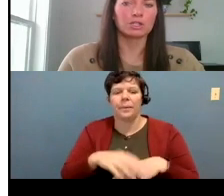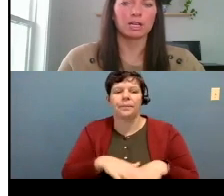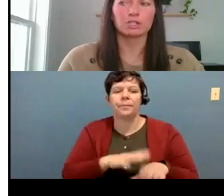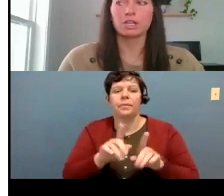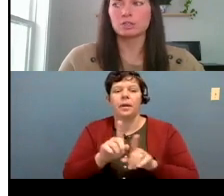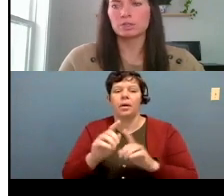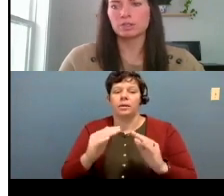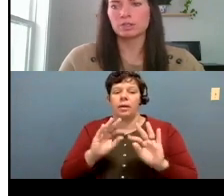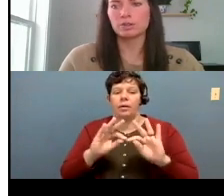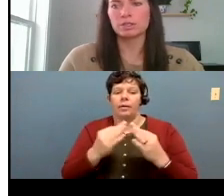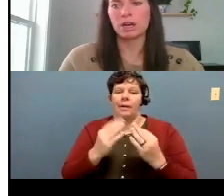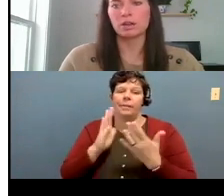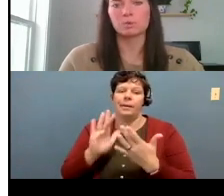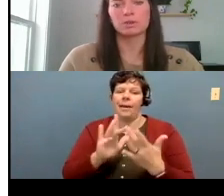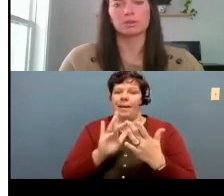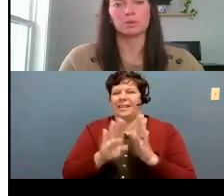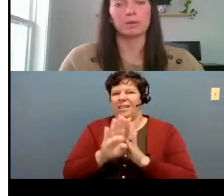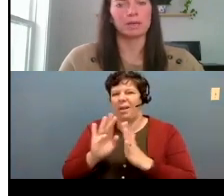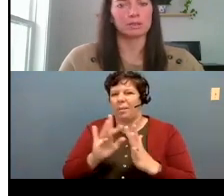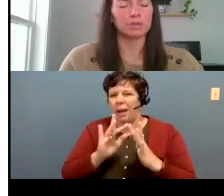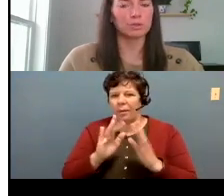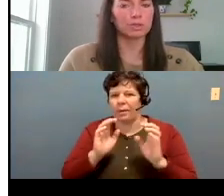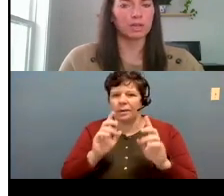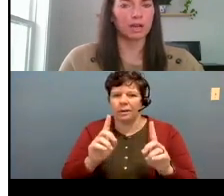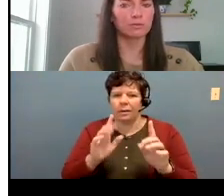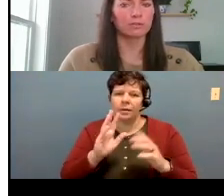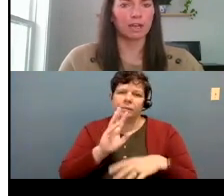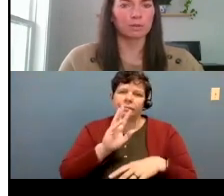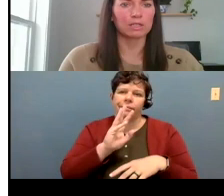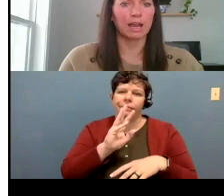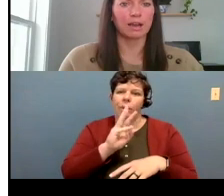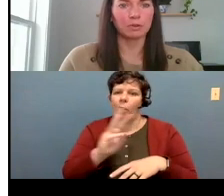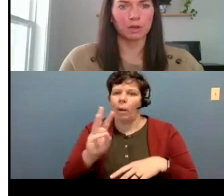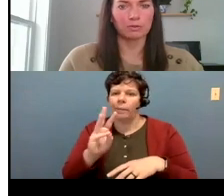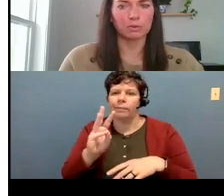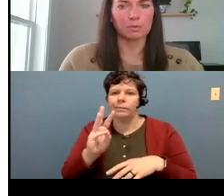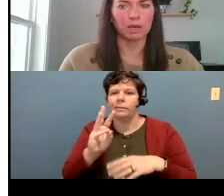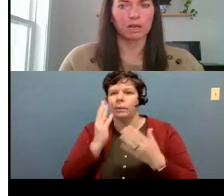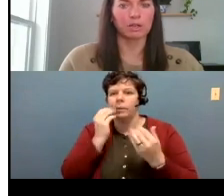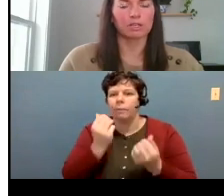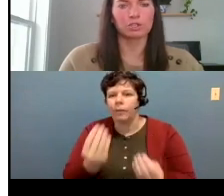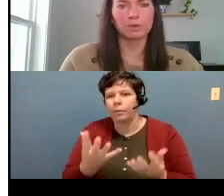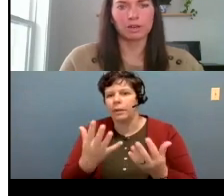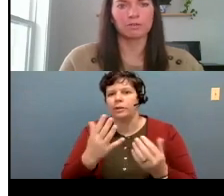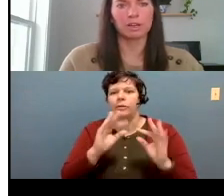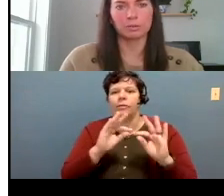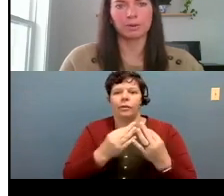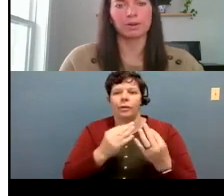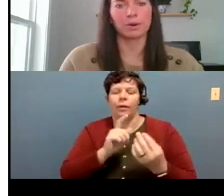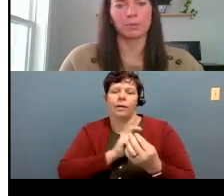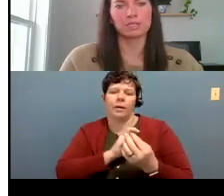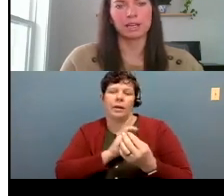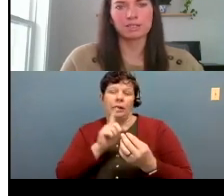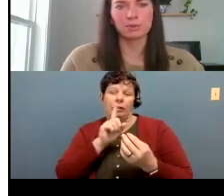outreach and education materials. This will include web-based resource guides for families and for law enforcement, and it should be available